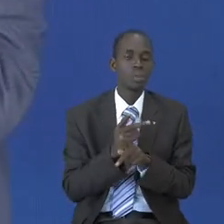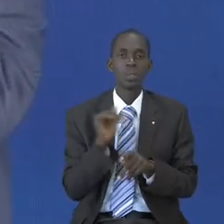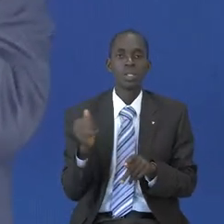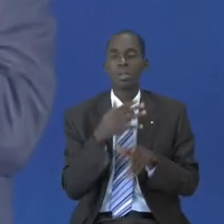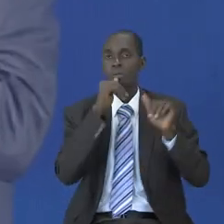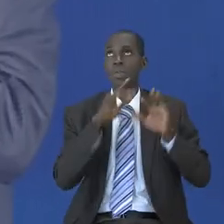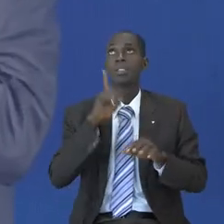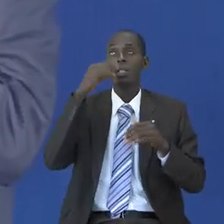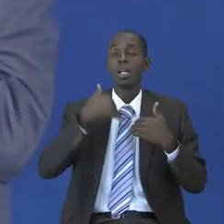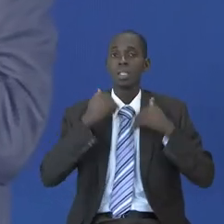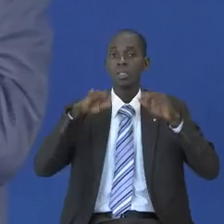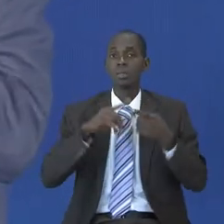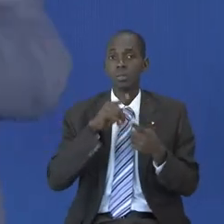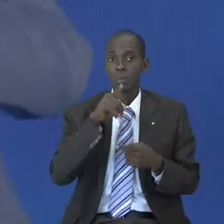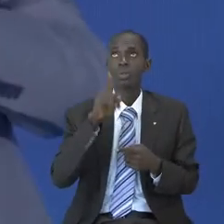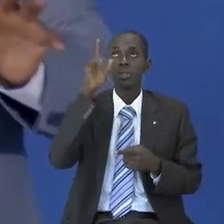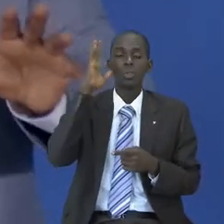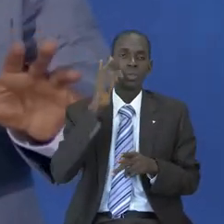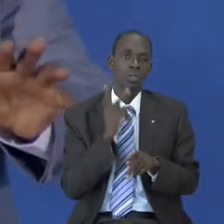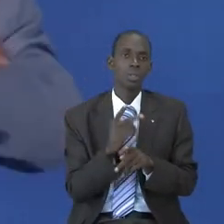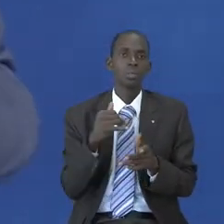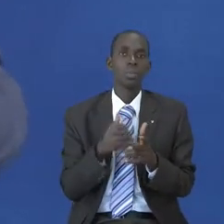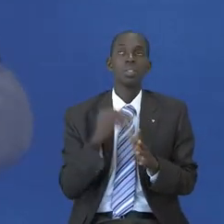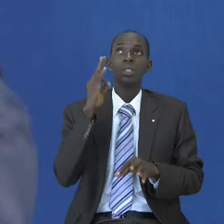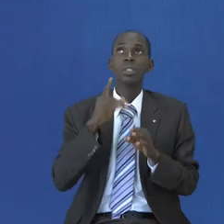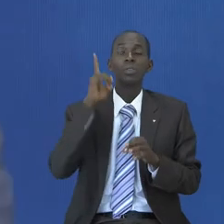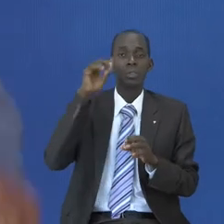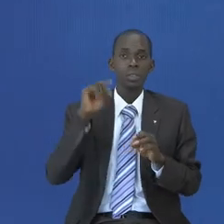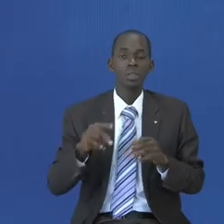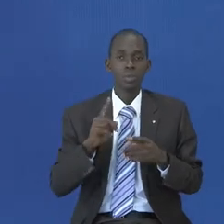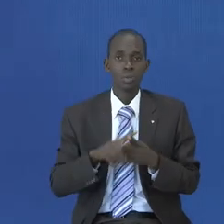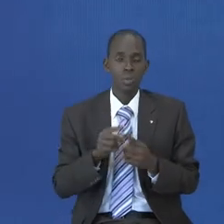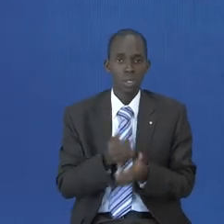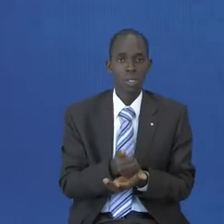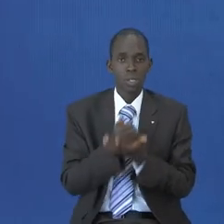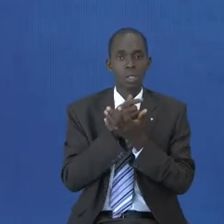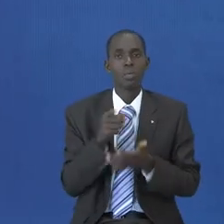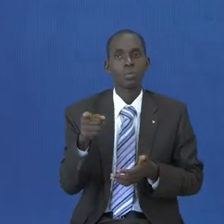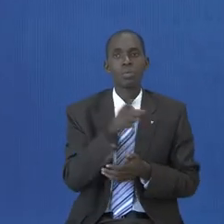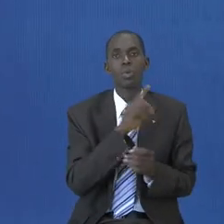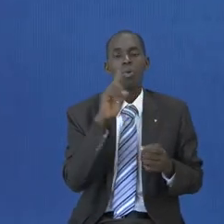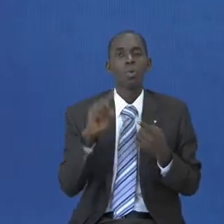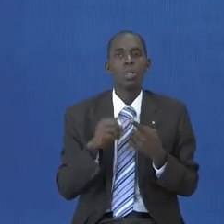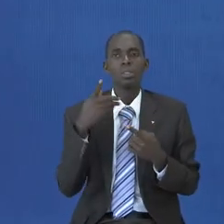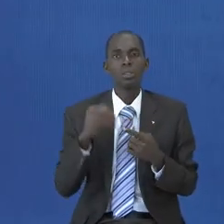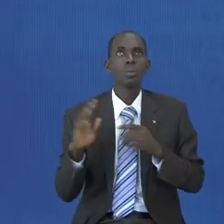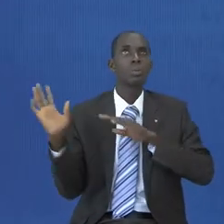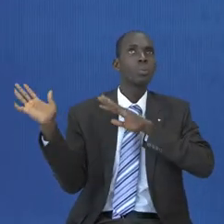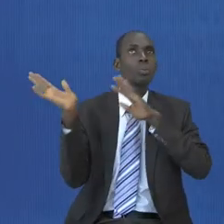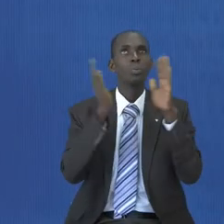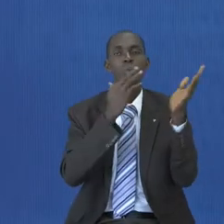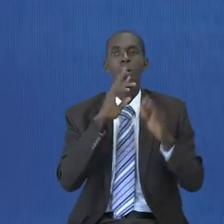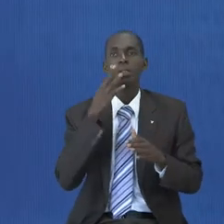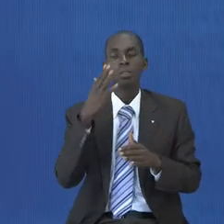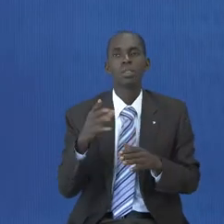you, he will sustain that blessing. If he needs to uphold you when the winds are blowing and when the storm